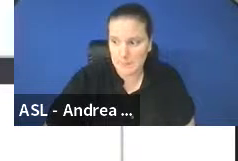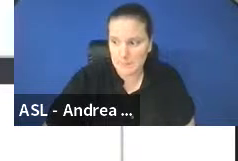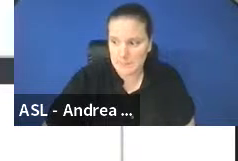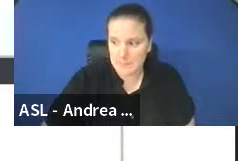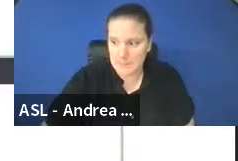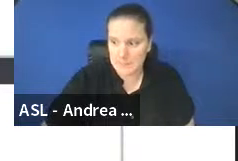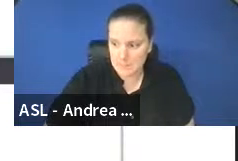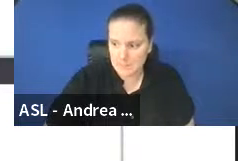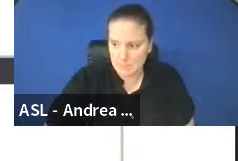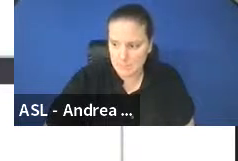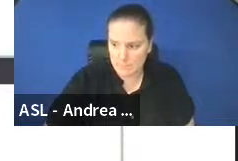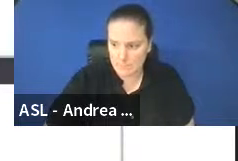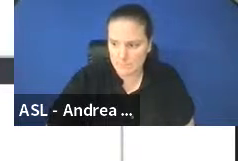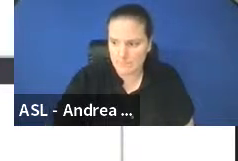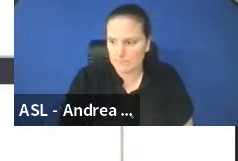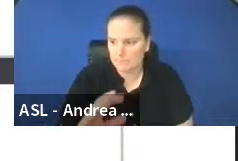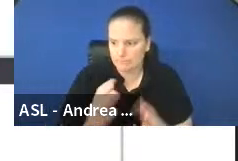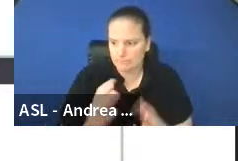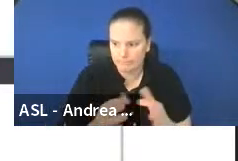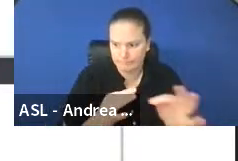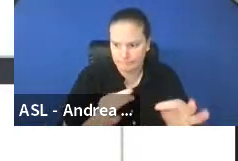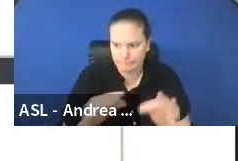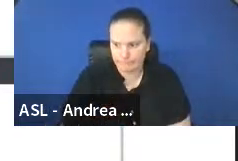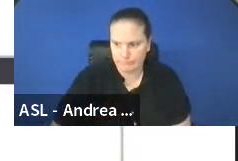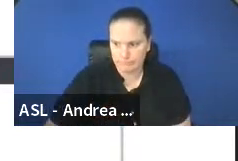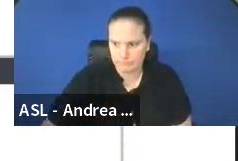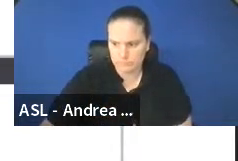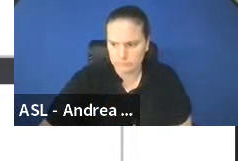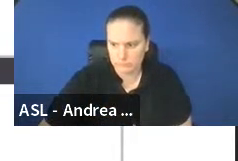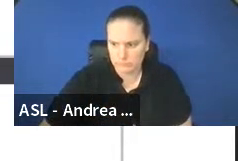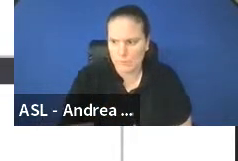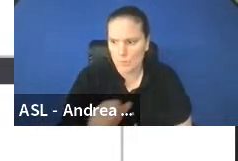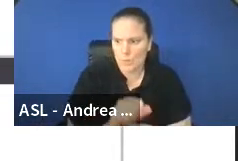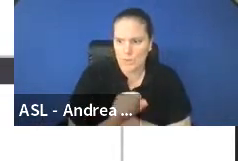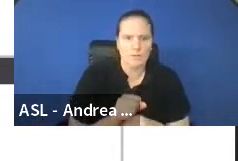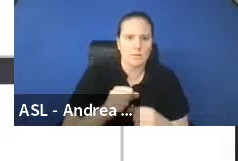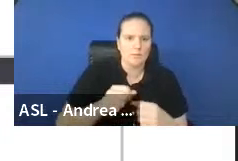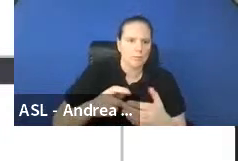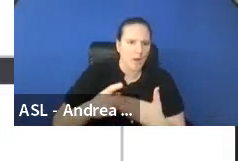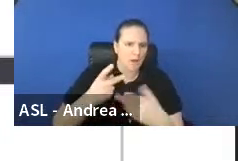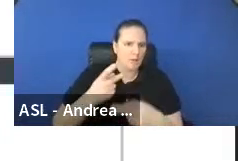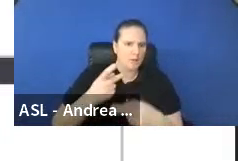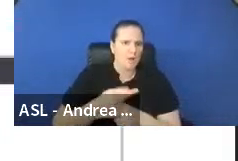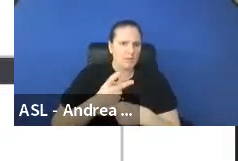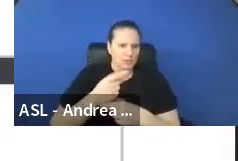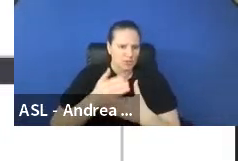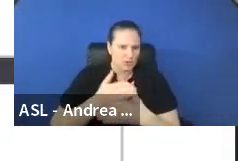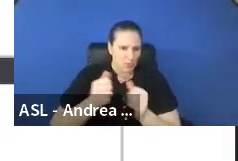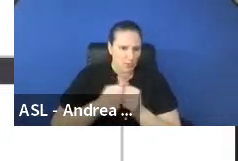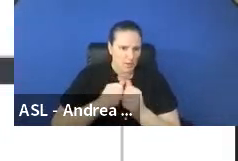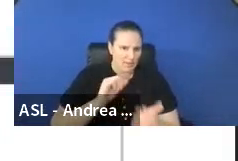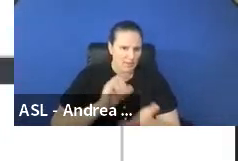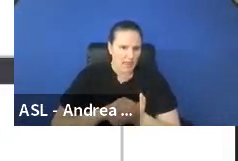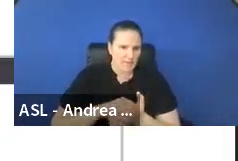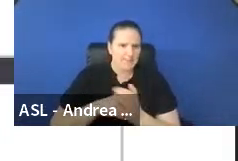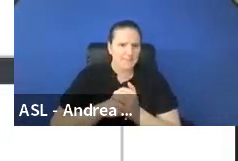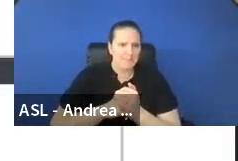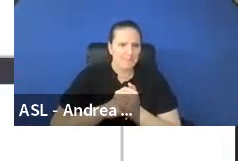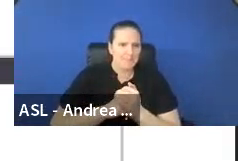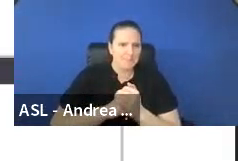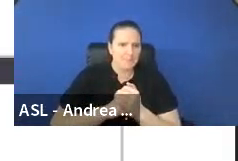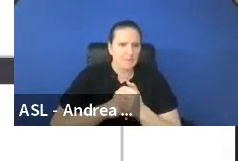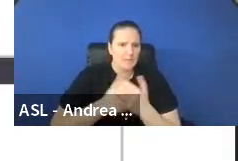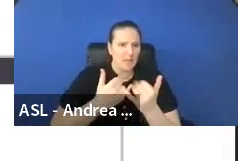of the work products that will be shared with you in the coming months, and the advisory groups and the broader community. So with